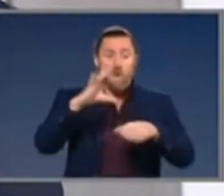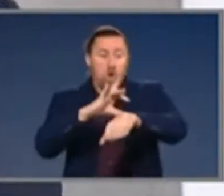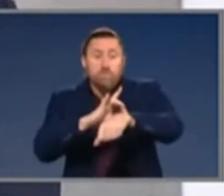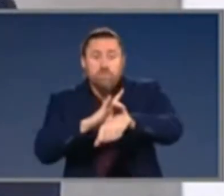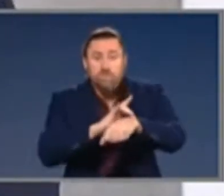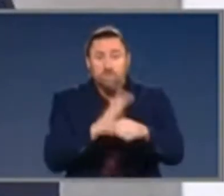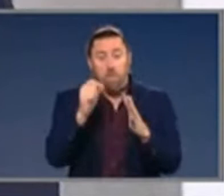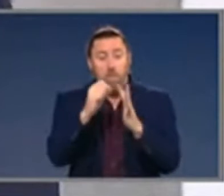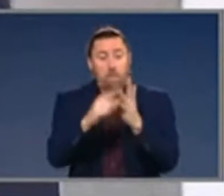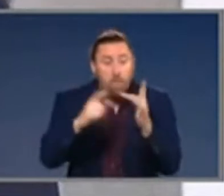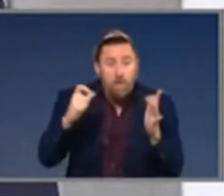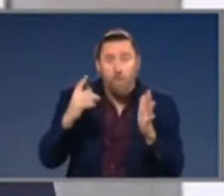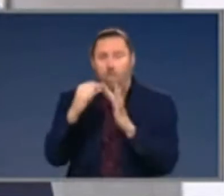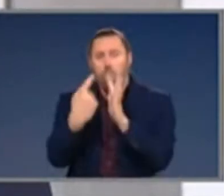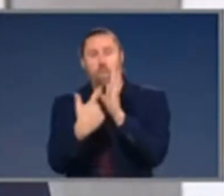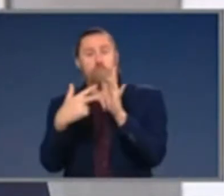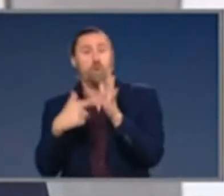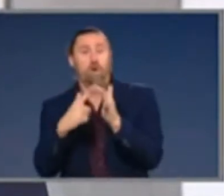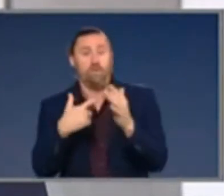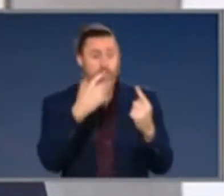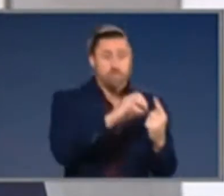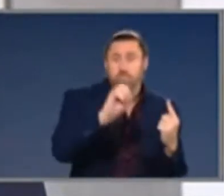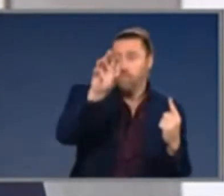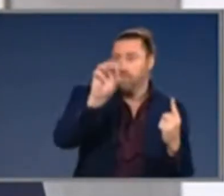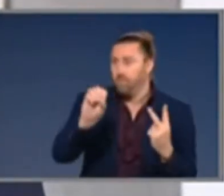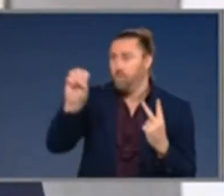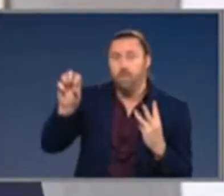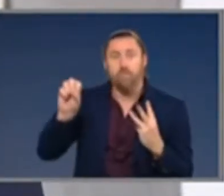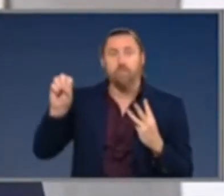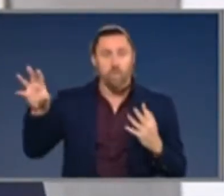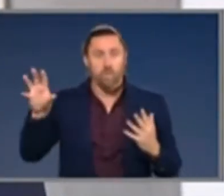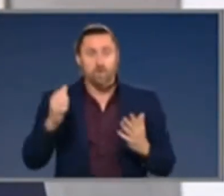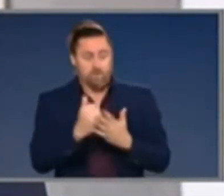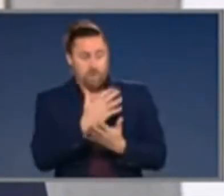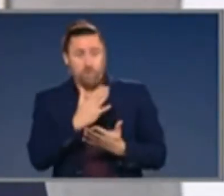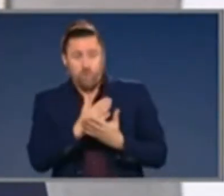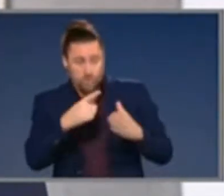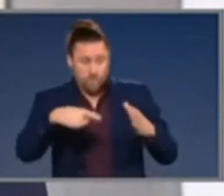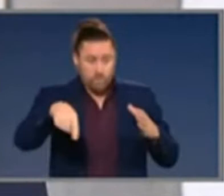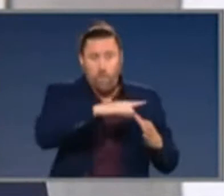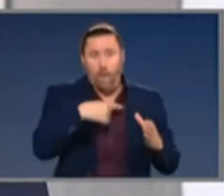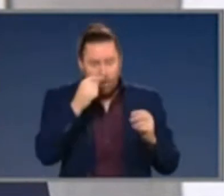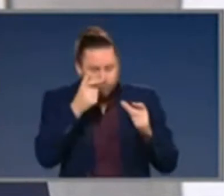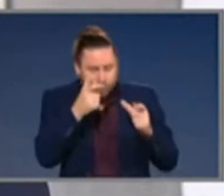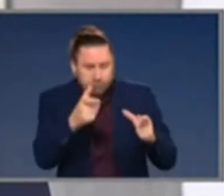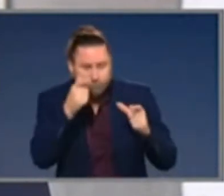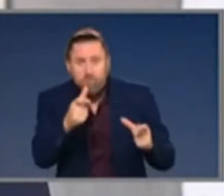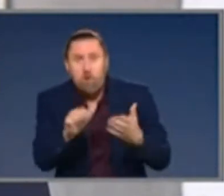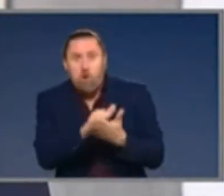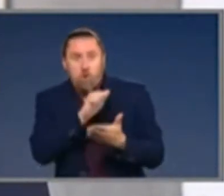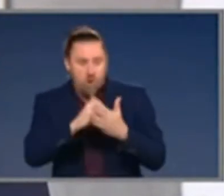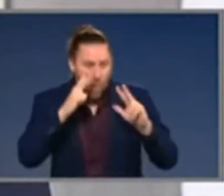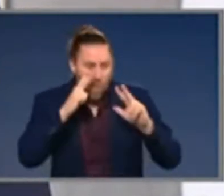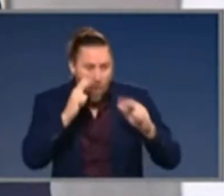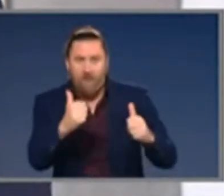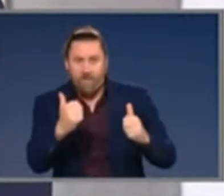hospitals. That has been an essential action, both to ensure that those Australians were getting the support and